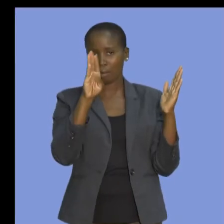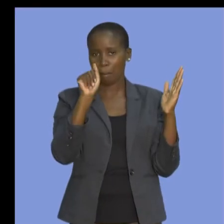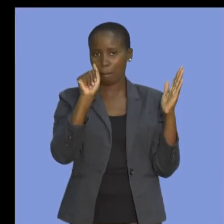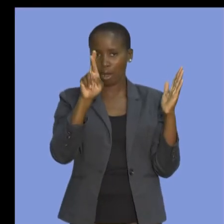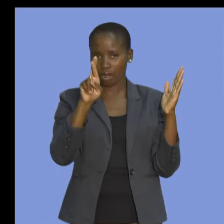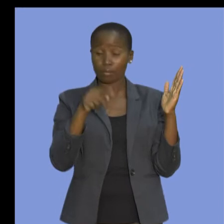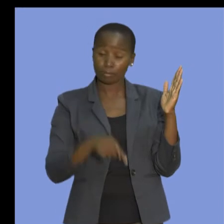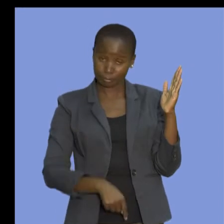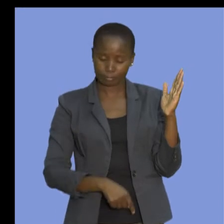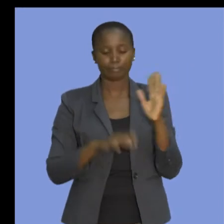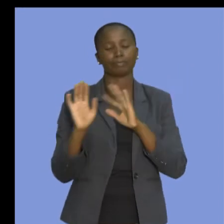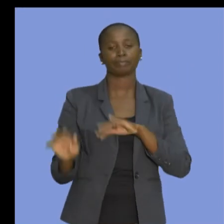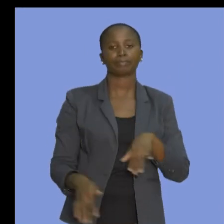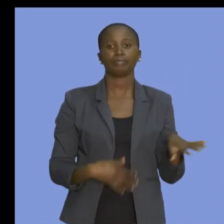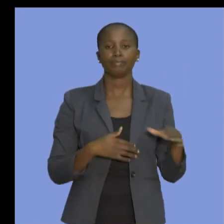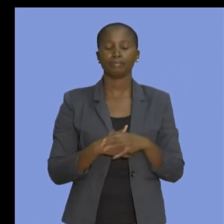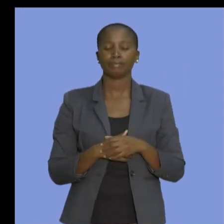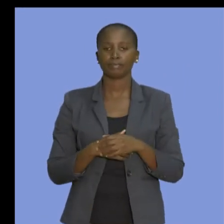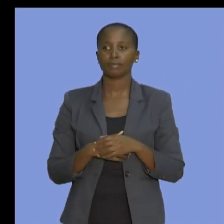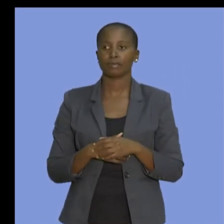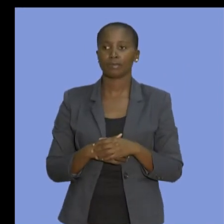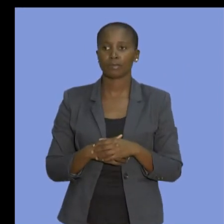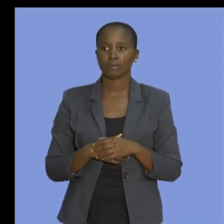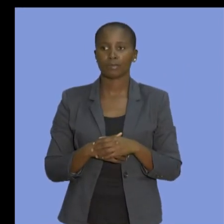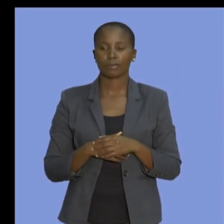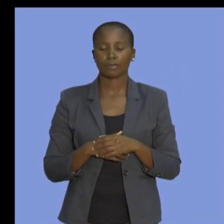Now, let's look